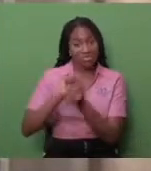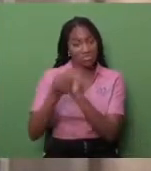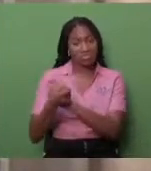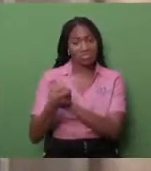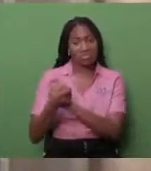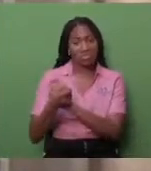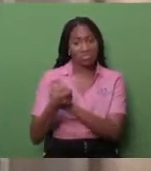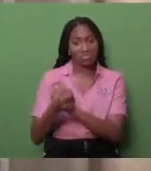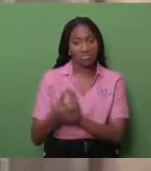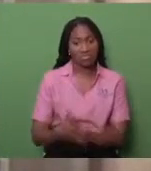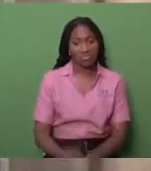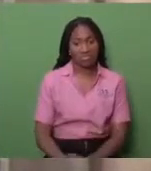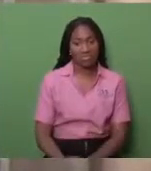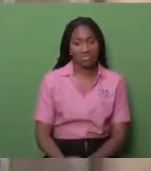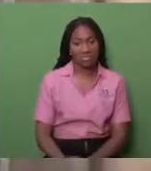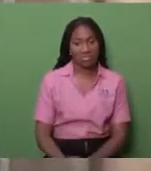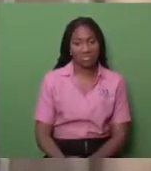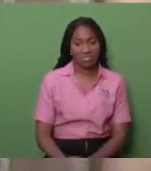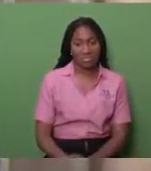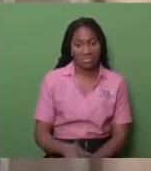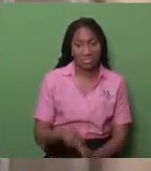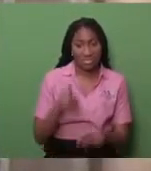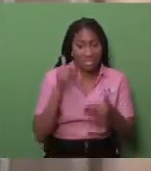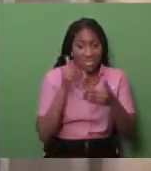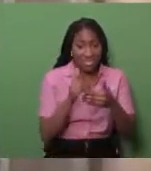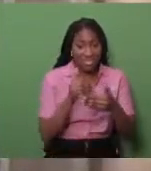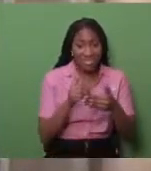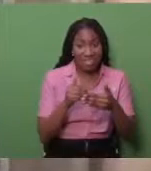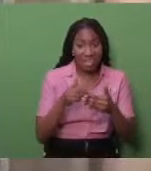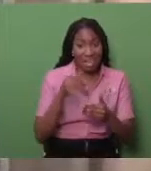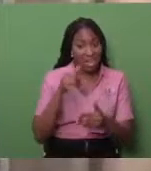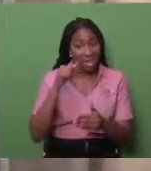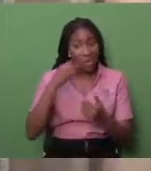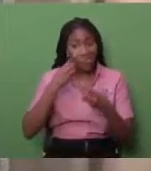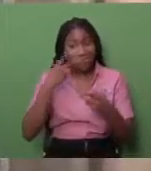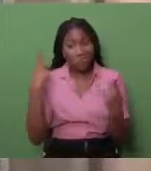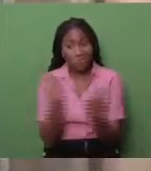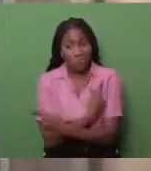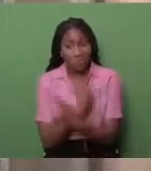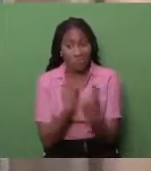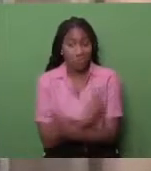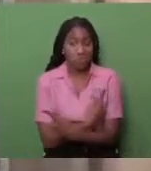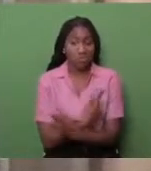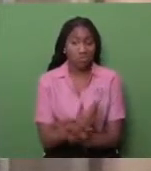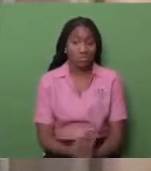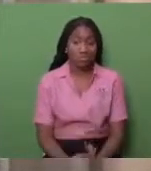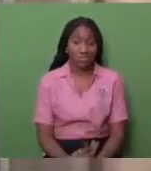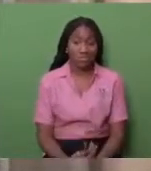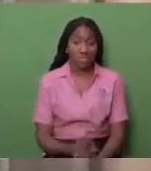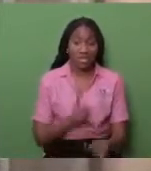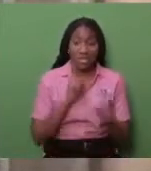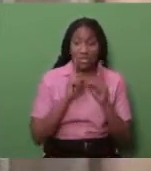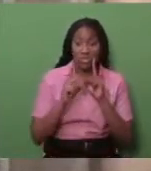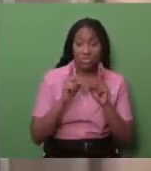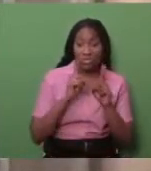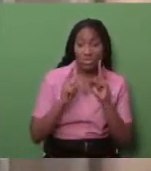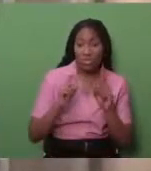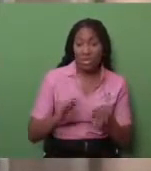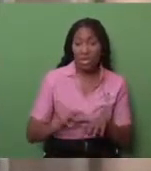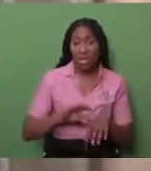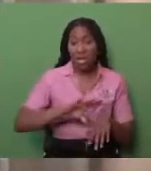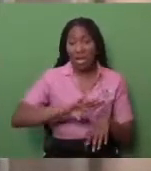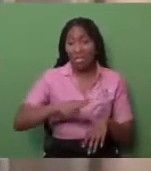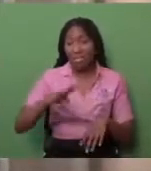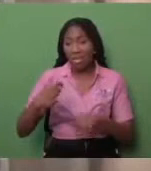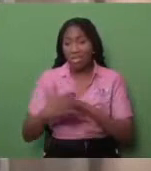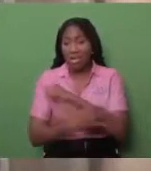status, how risky that is. The minister came here talking about how many countries that are below us and whatever and whatever. Well,